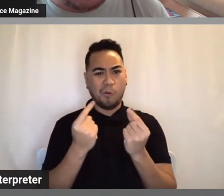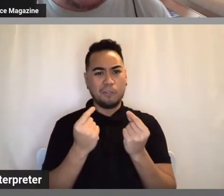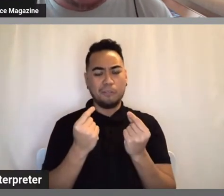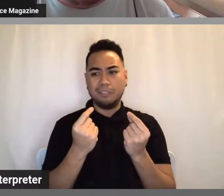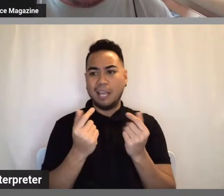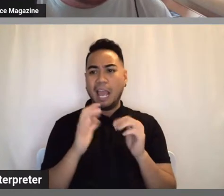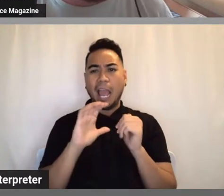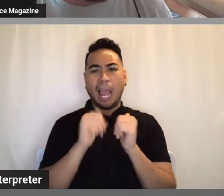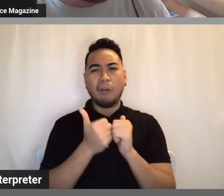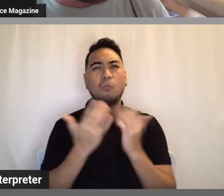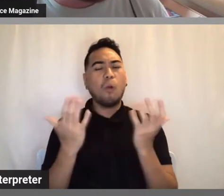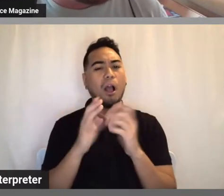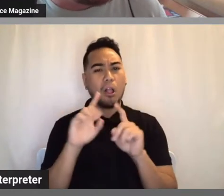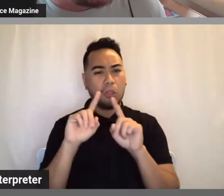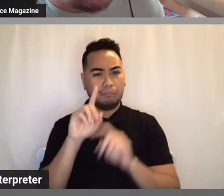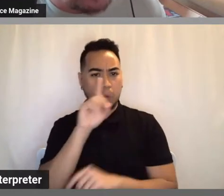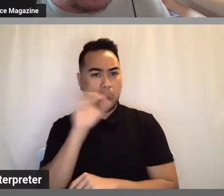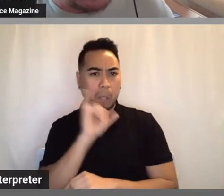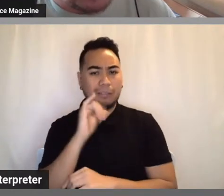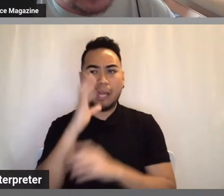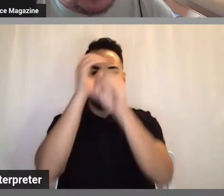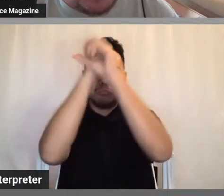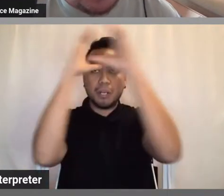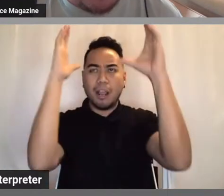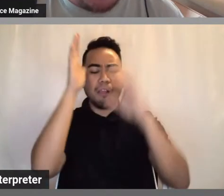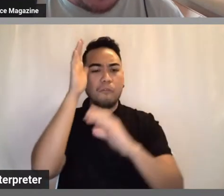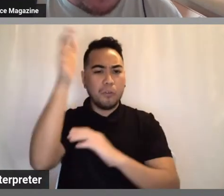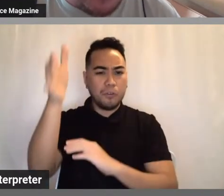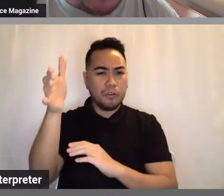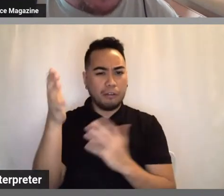is going to look like and build the future as we're moving towards it.